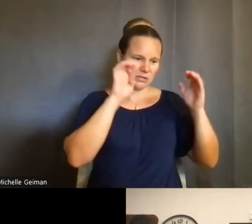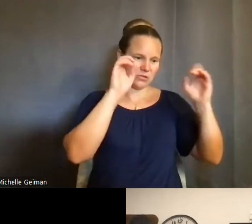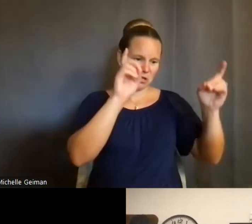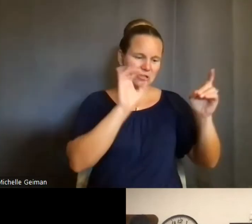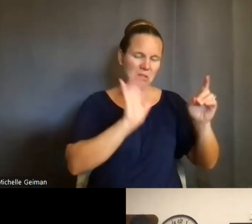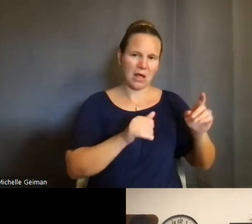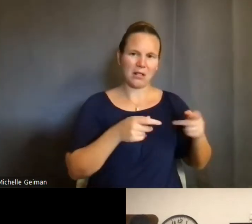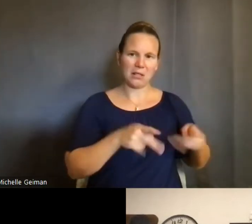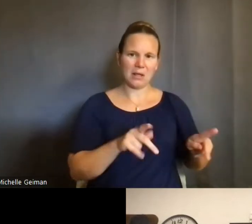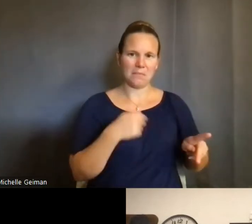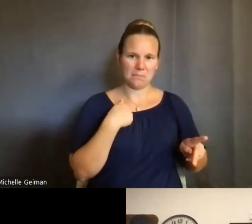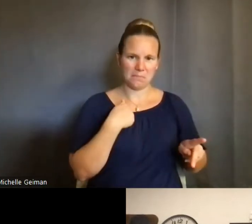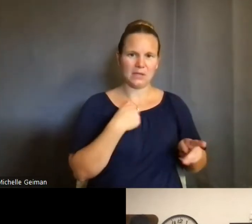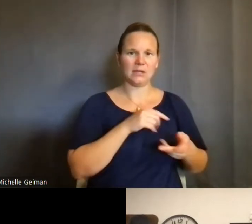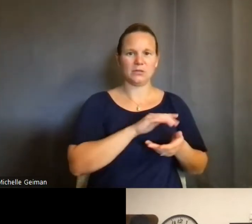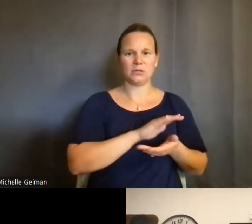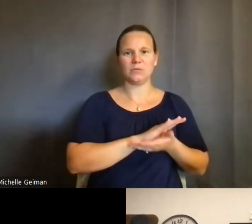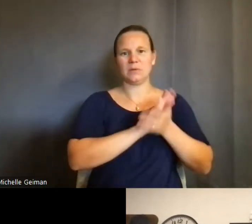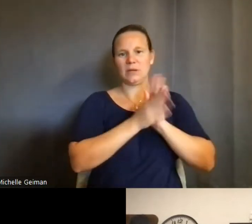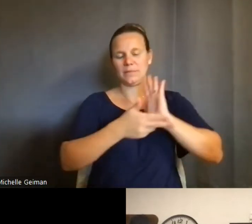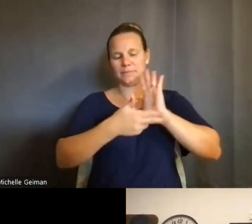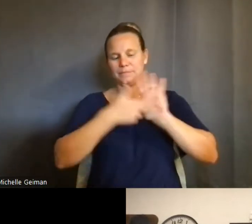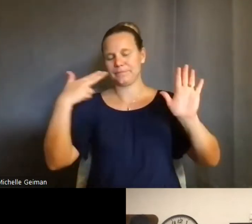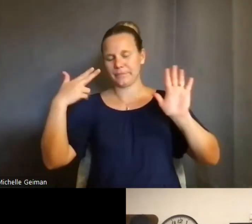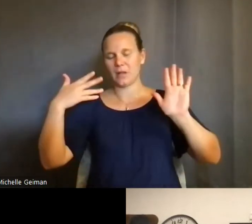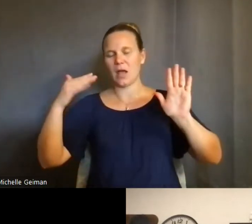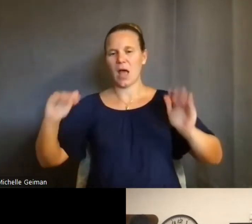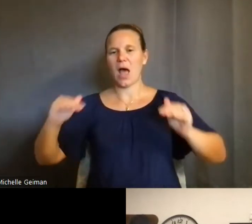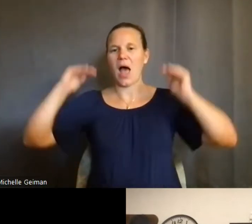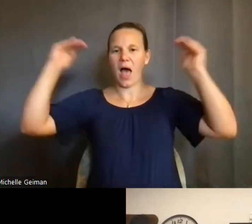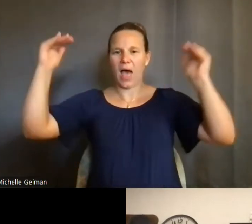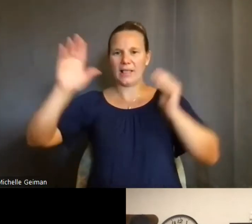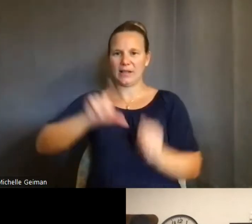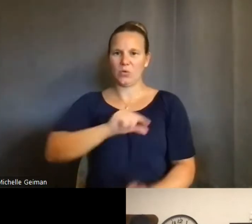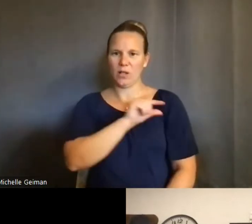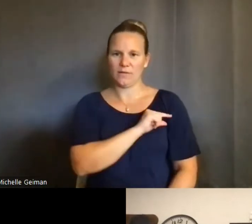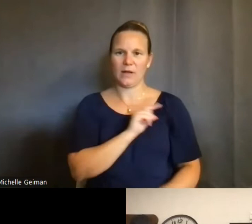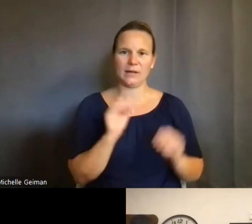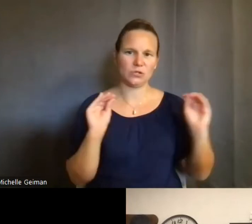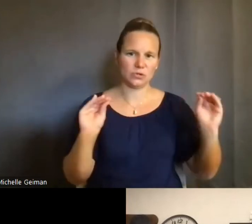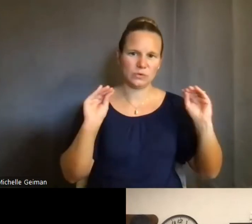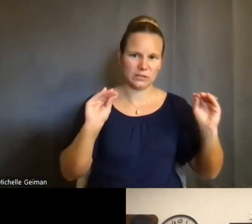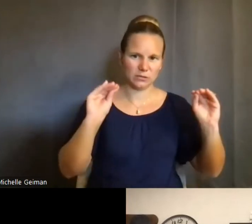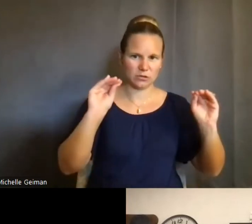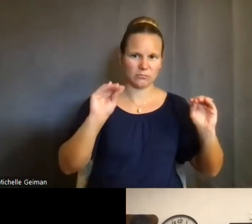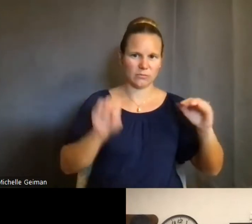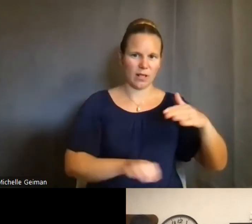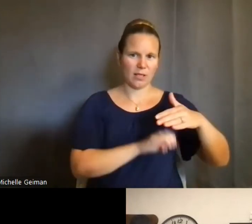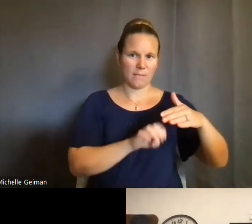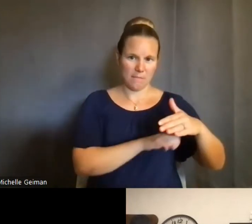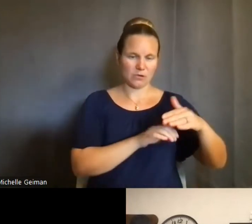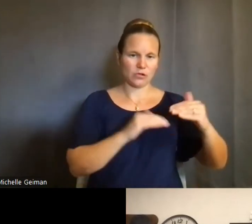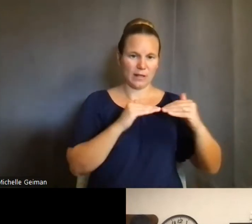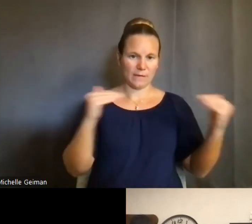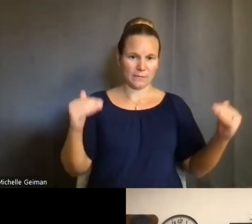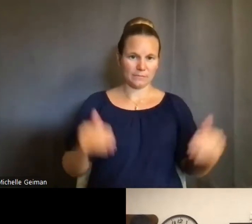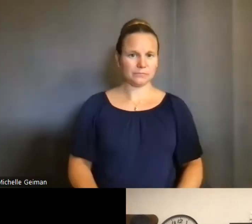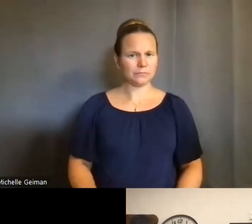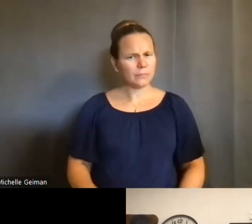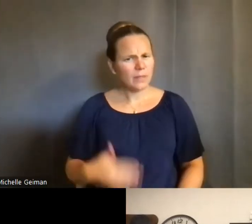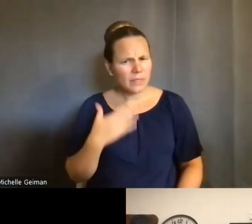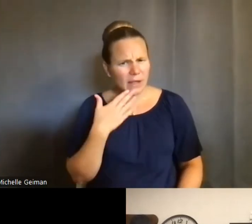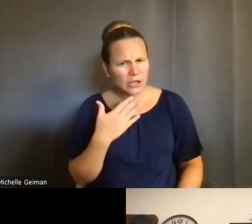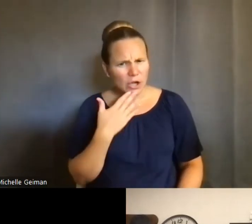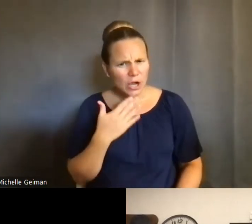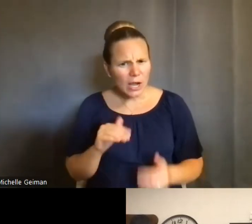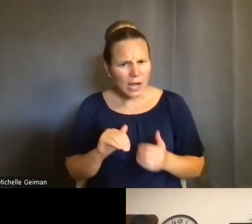get a highly qualified status from the state of Alaska to teach elementary grades. Thank you. Very helpful. And is it, how do